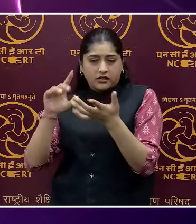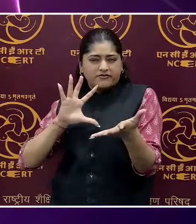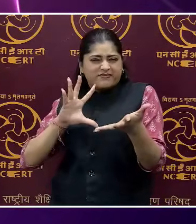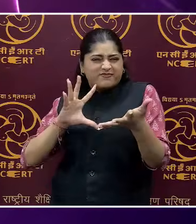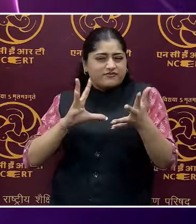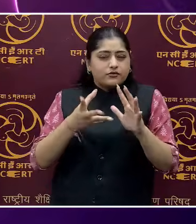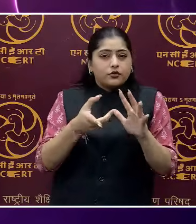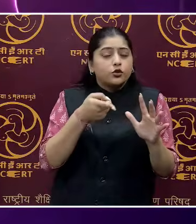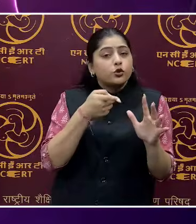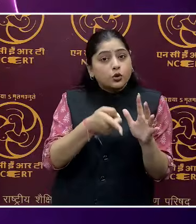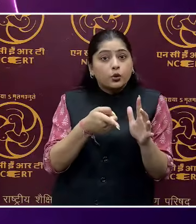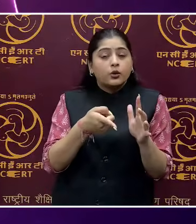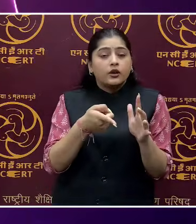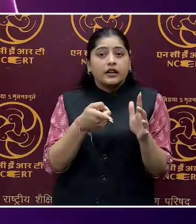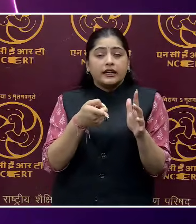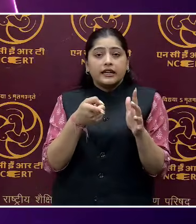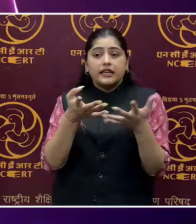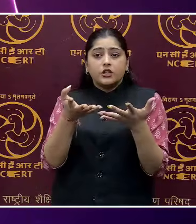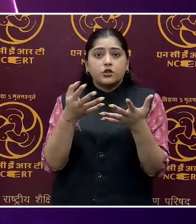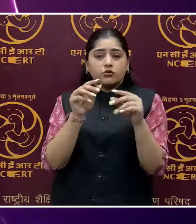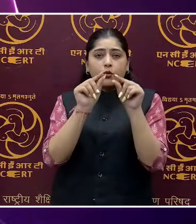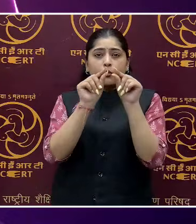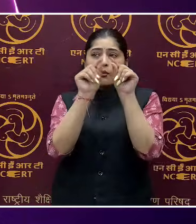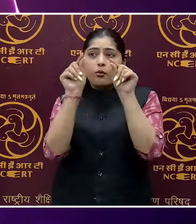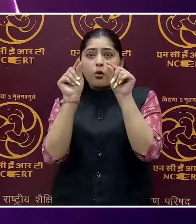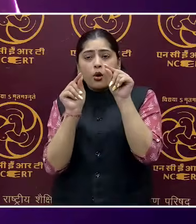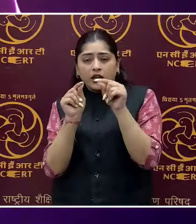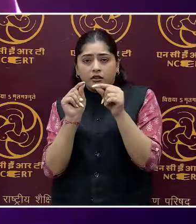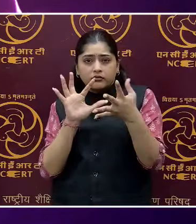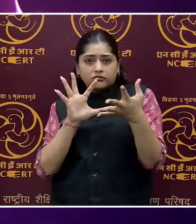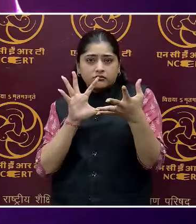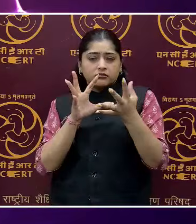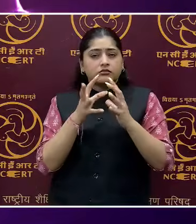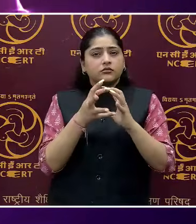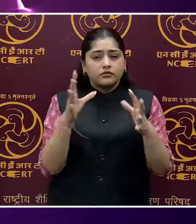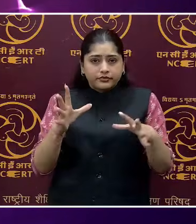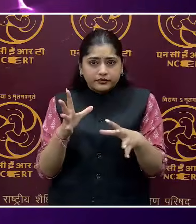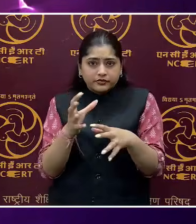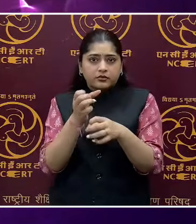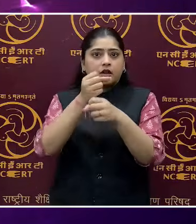then the volume does not decreases. We can say that in terms of